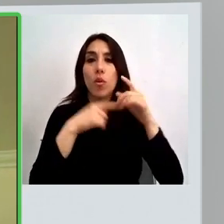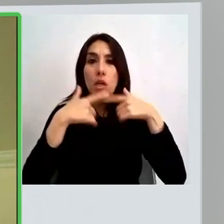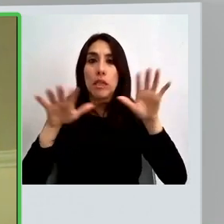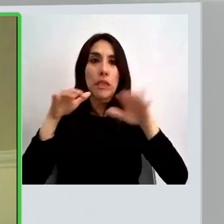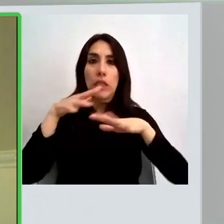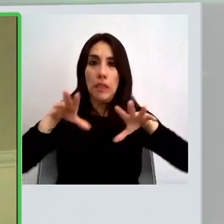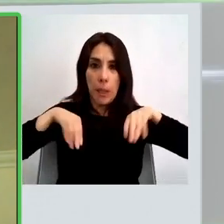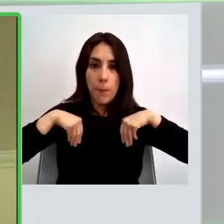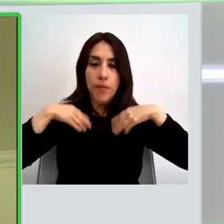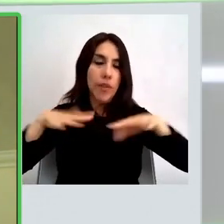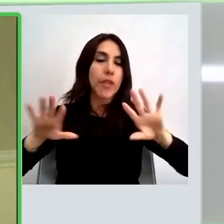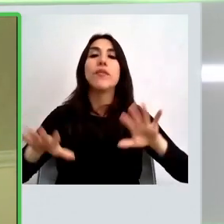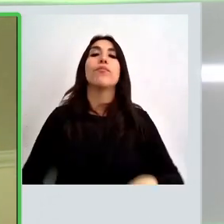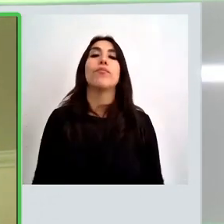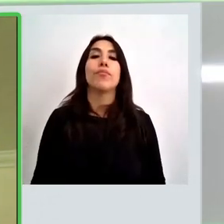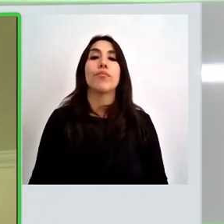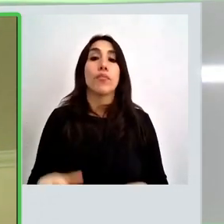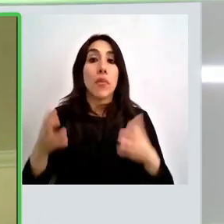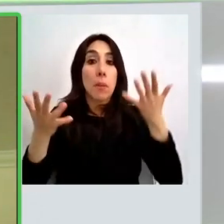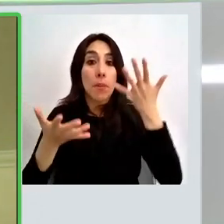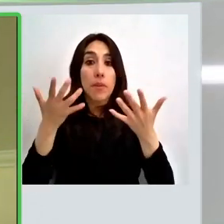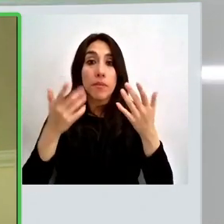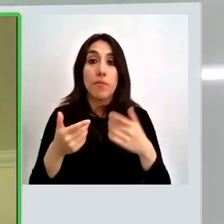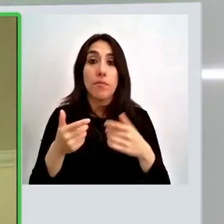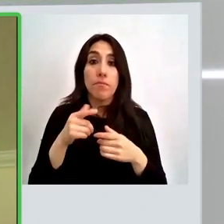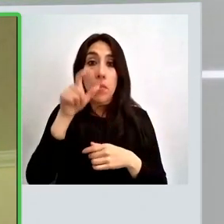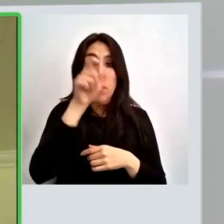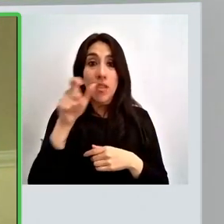The Discover Me Foundation's work